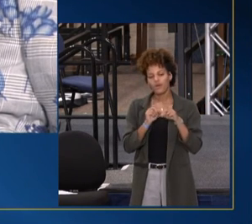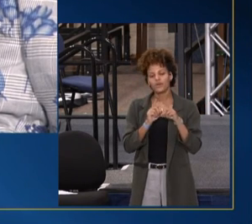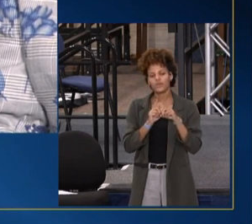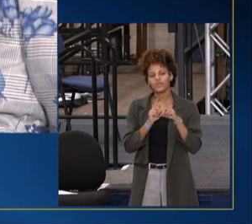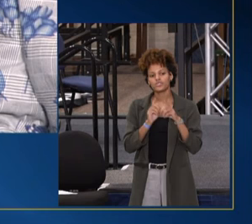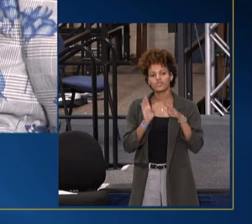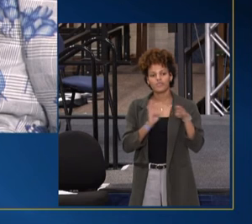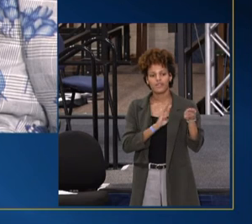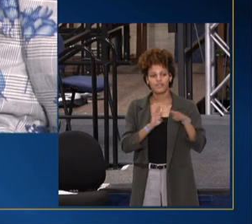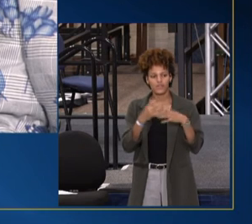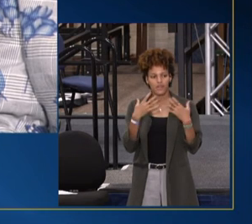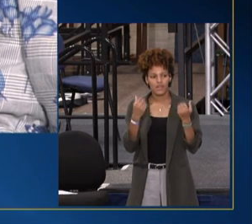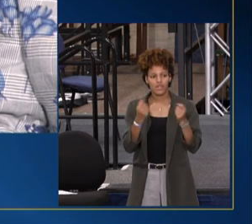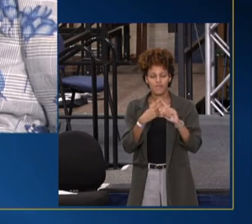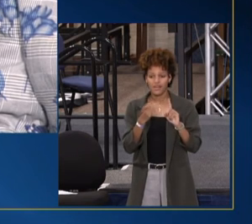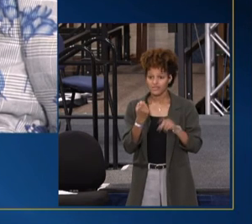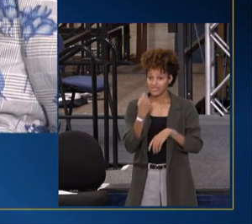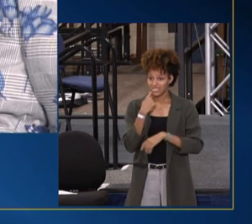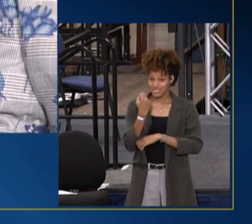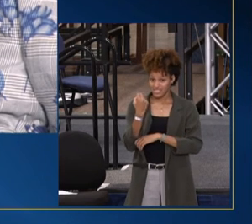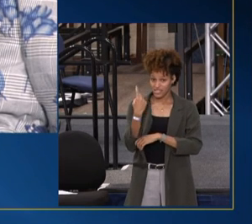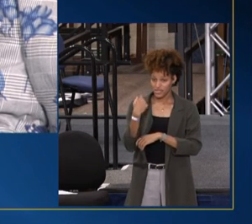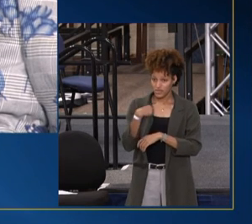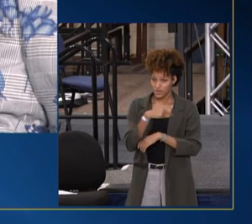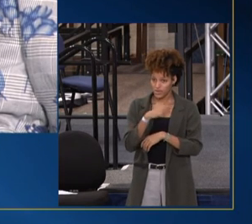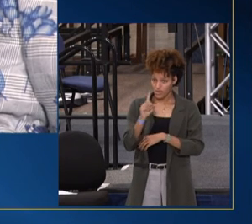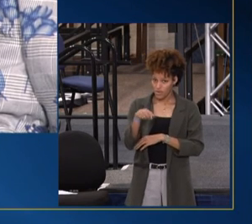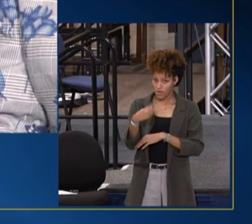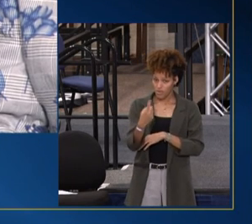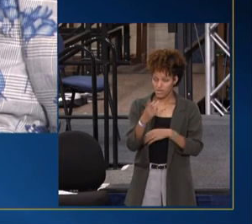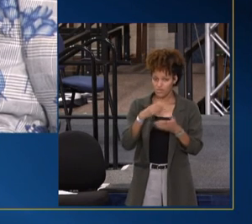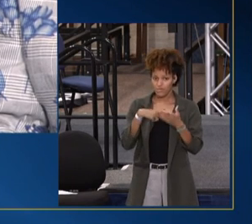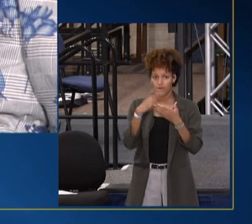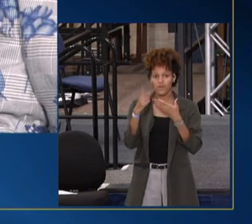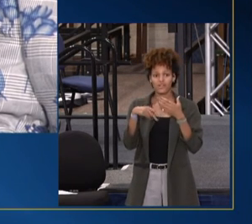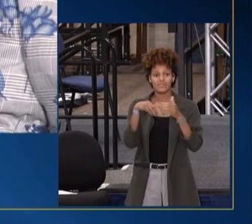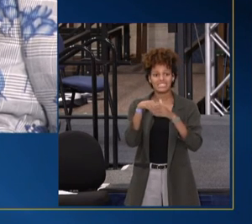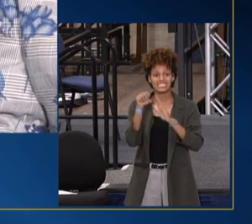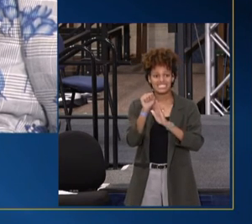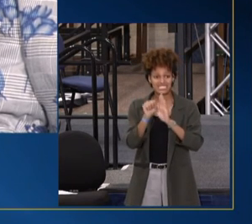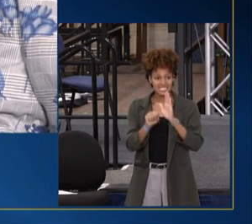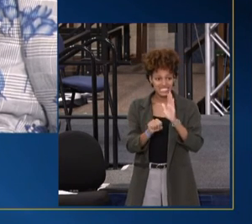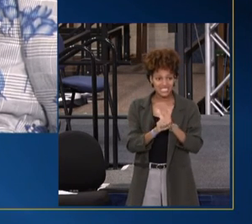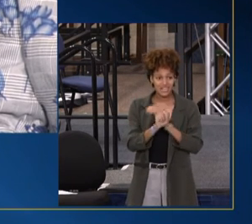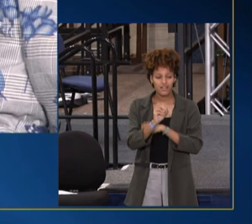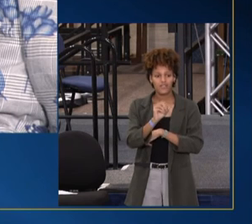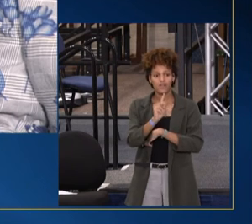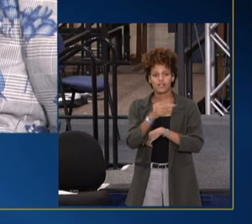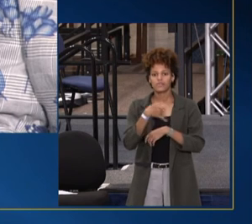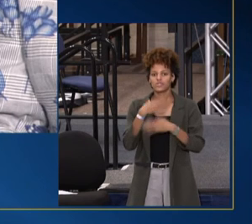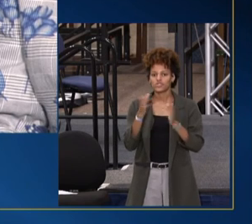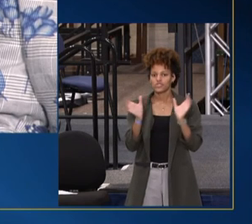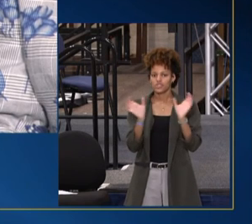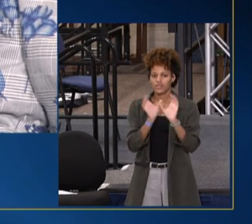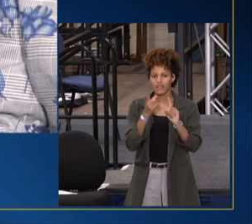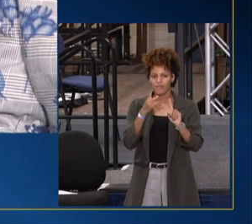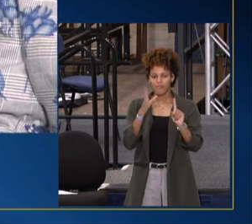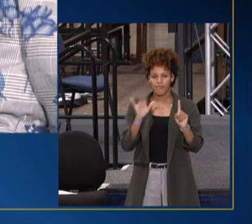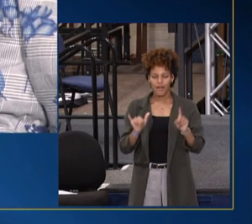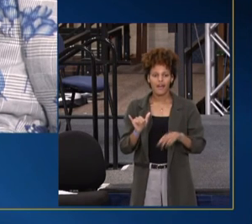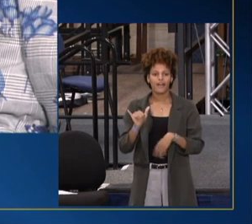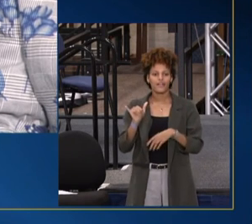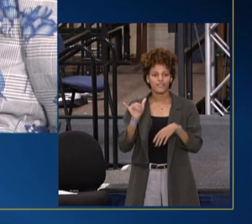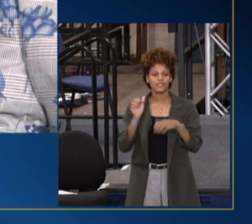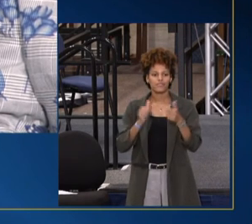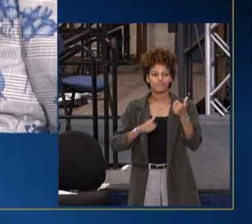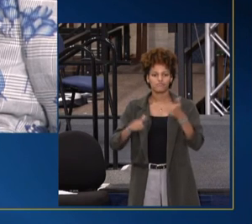And as of last year, we are the only program in the state certified by the Attorney General to